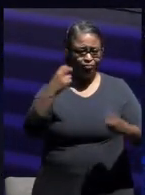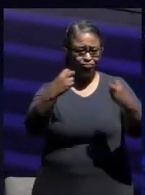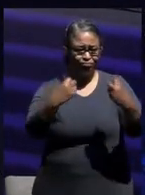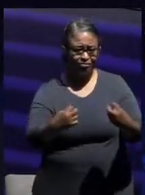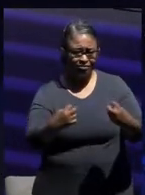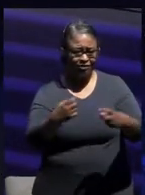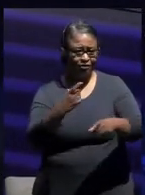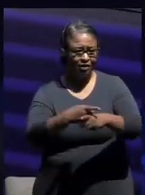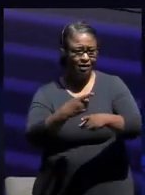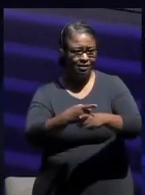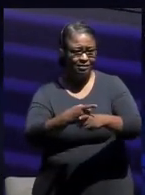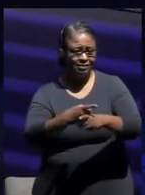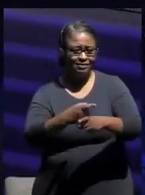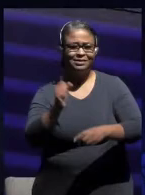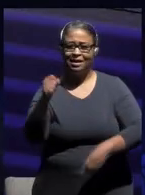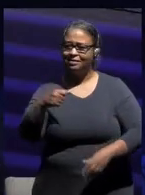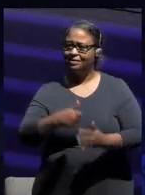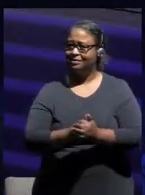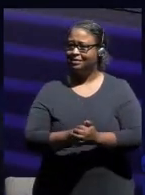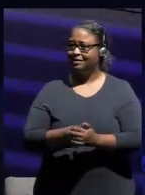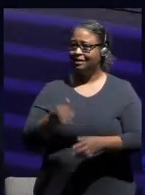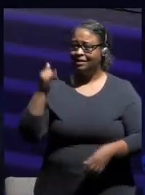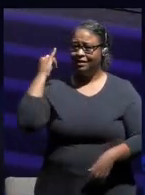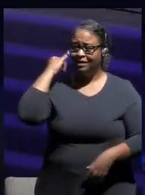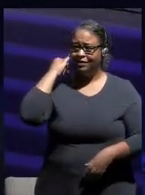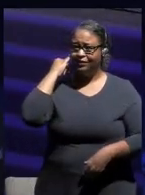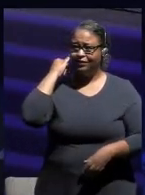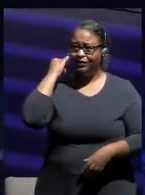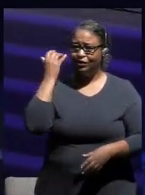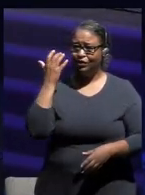do. If you don't know them, you didn't talk to them all service.